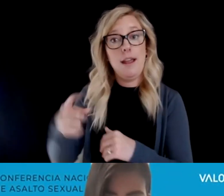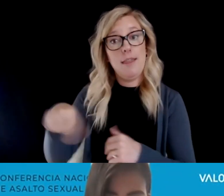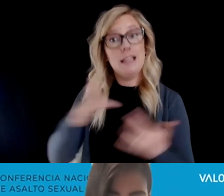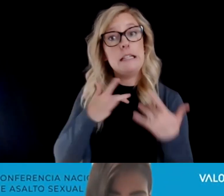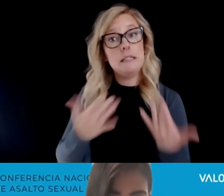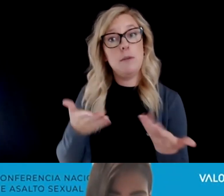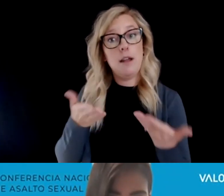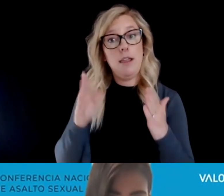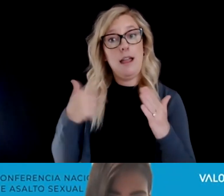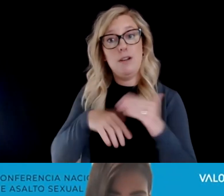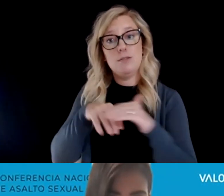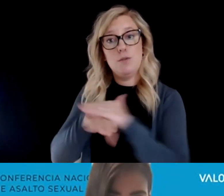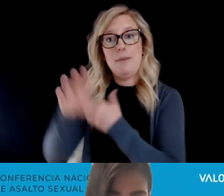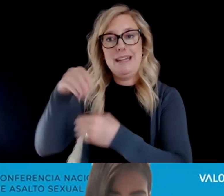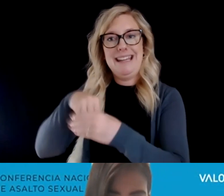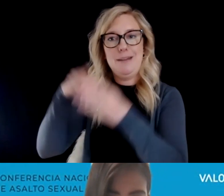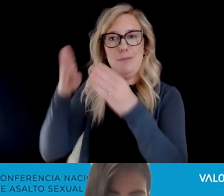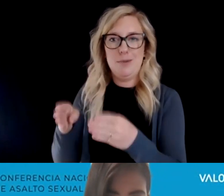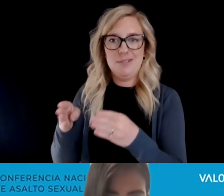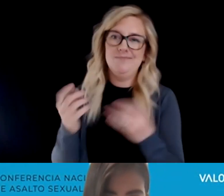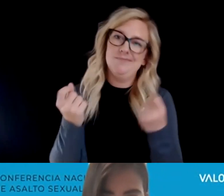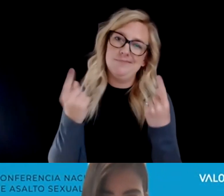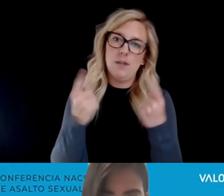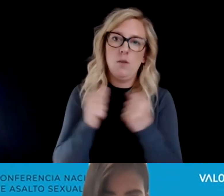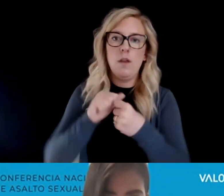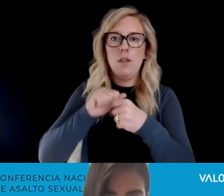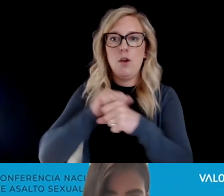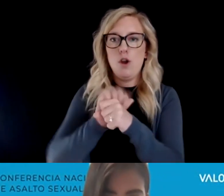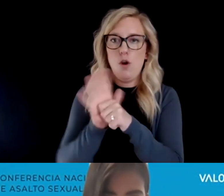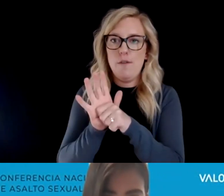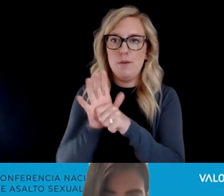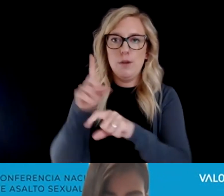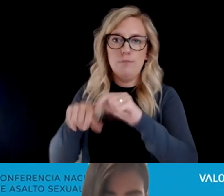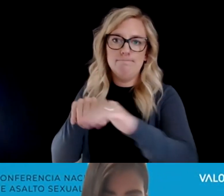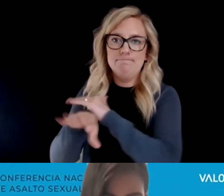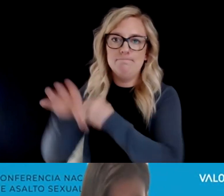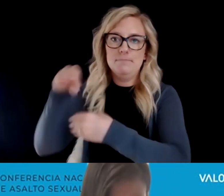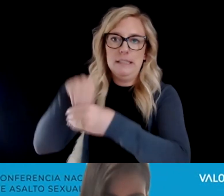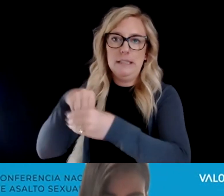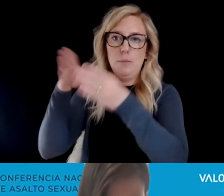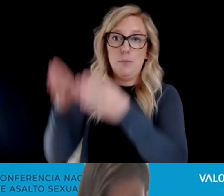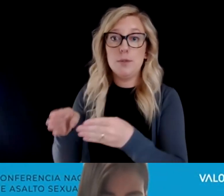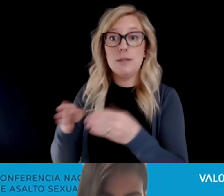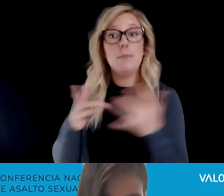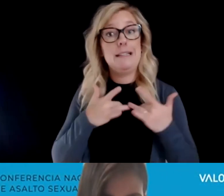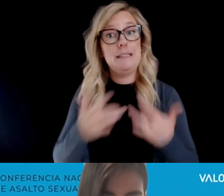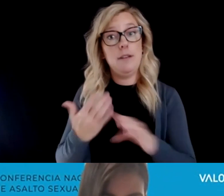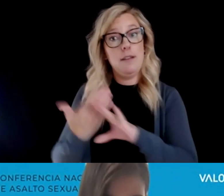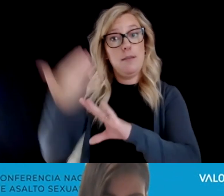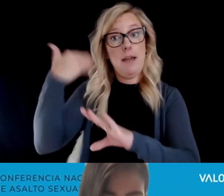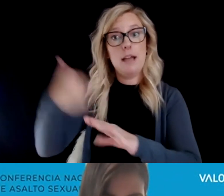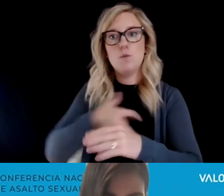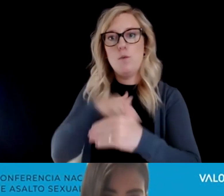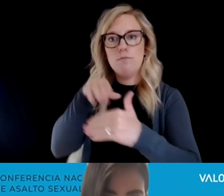us to be there in person. mean, due to COVID, of course, we've not been able to go there in person, but usually we used to go in. We would have